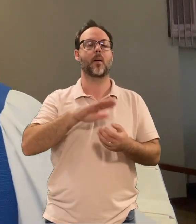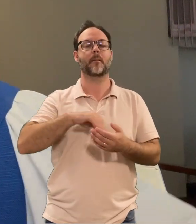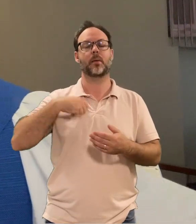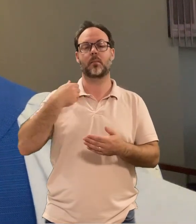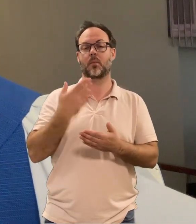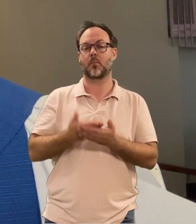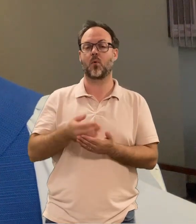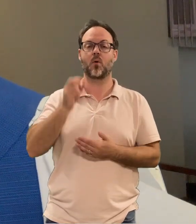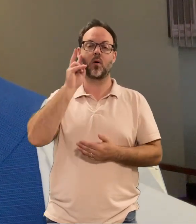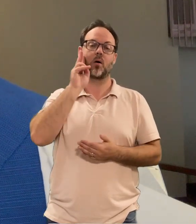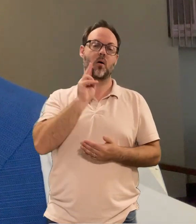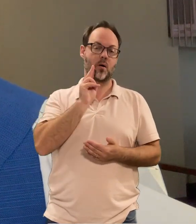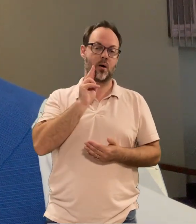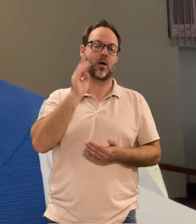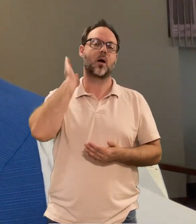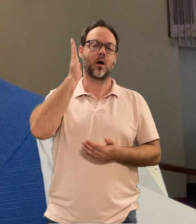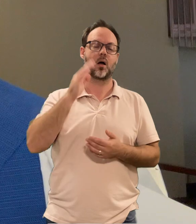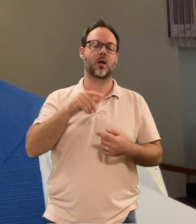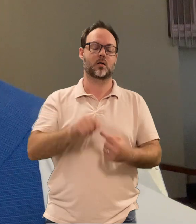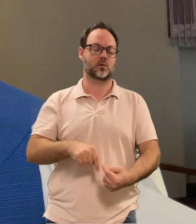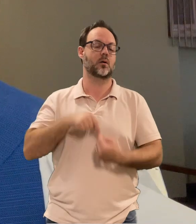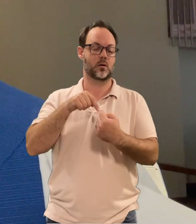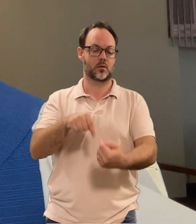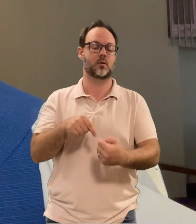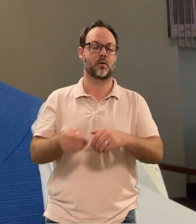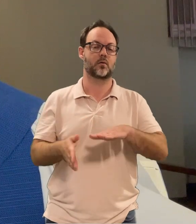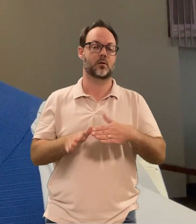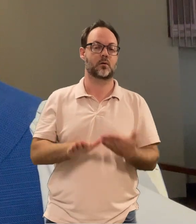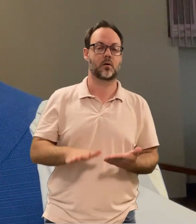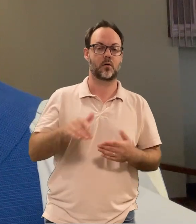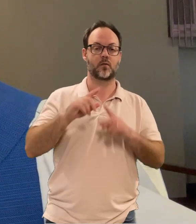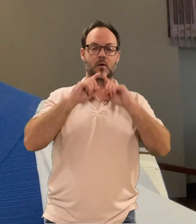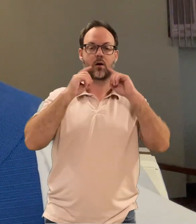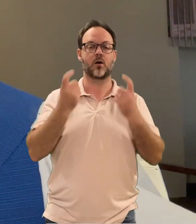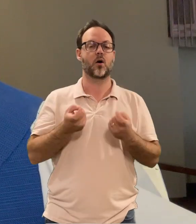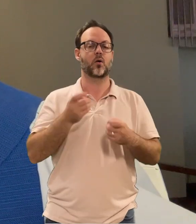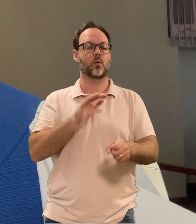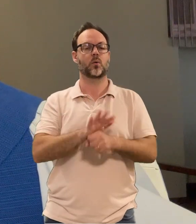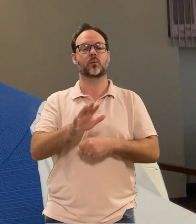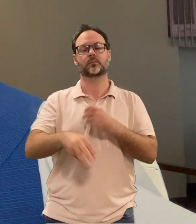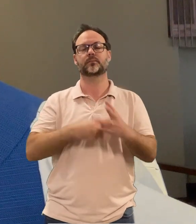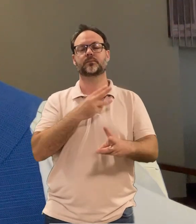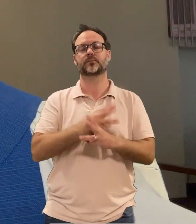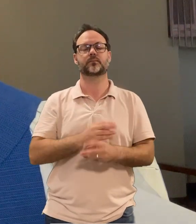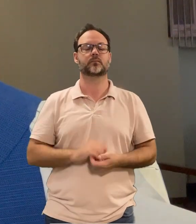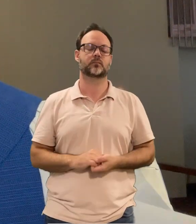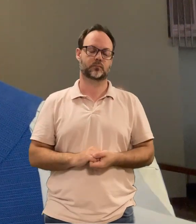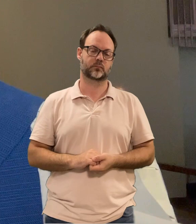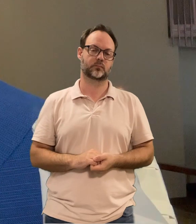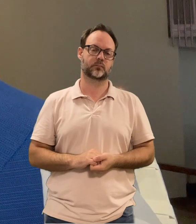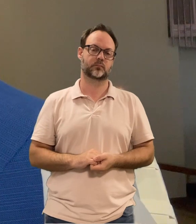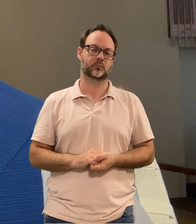that the Messiah would be born of a virgin and that he will suffer and die for the